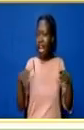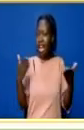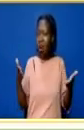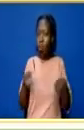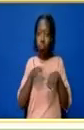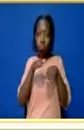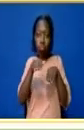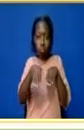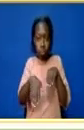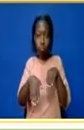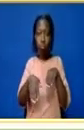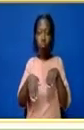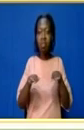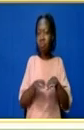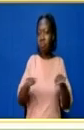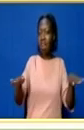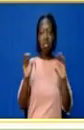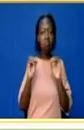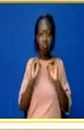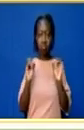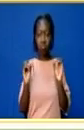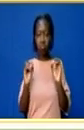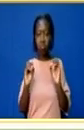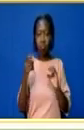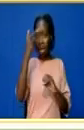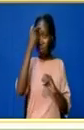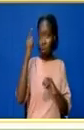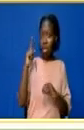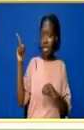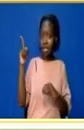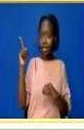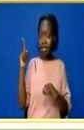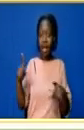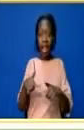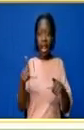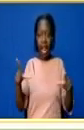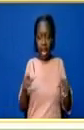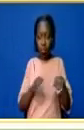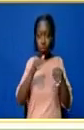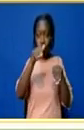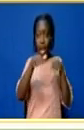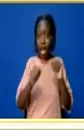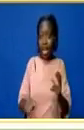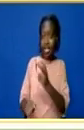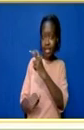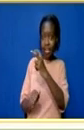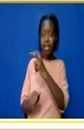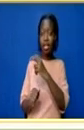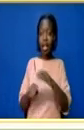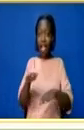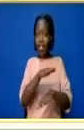flat. No. It is slightly slanted. Yes. Since it's slightly slanted, you can find on this top part, it's